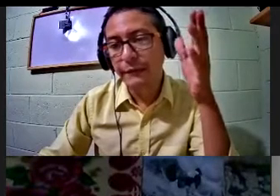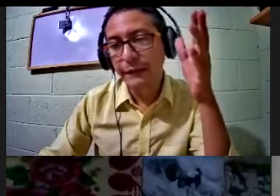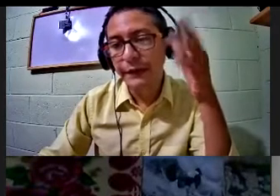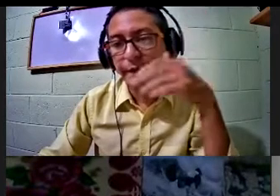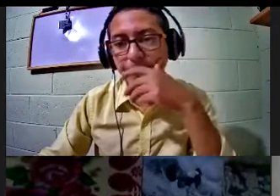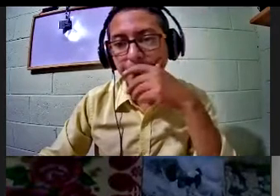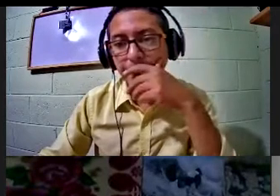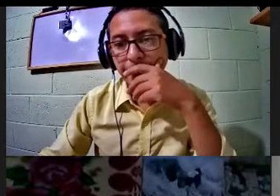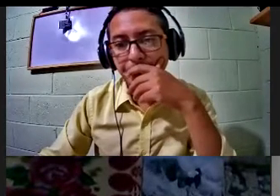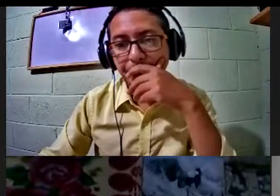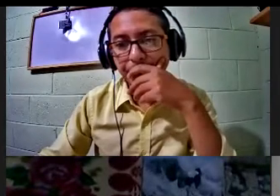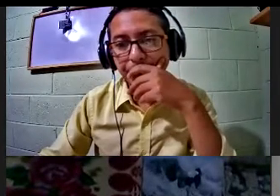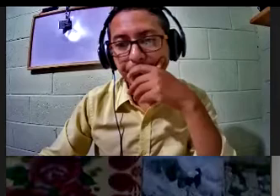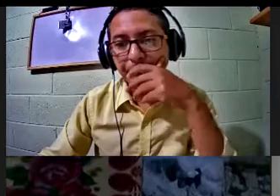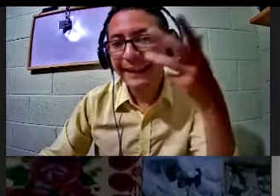a different